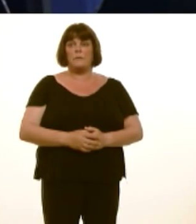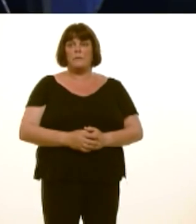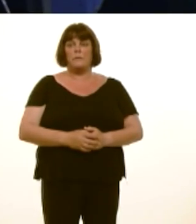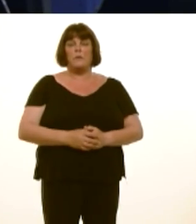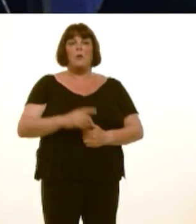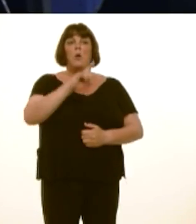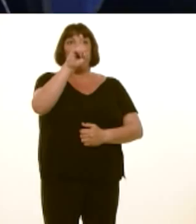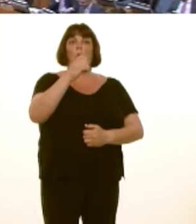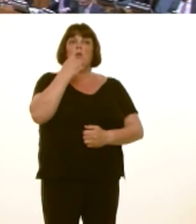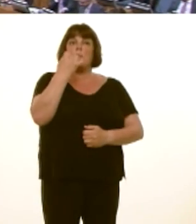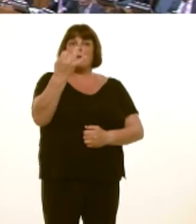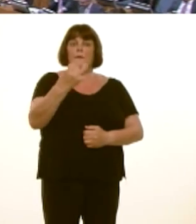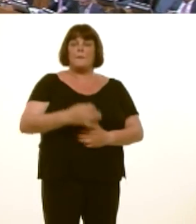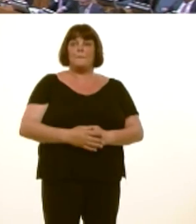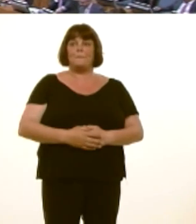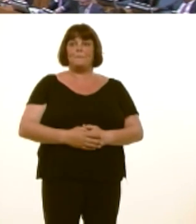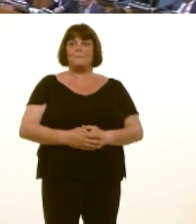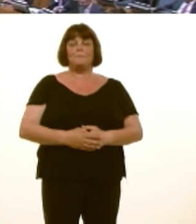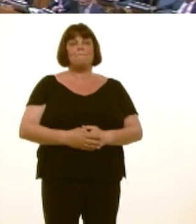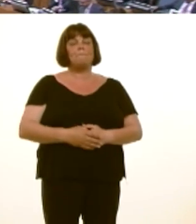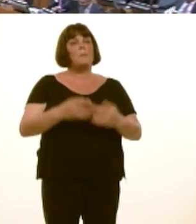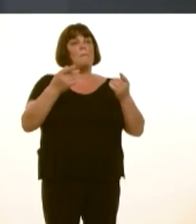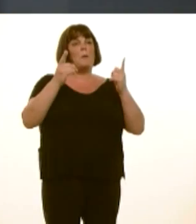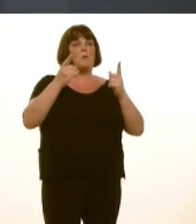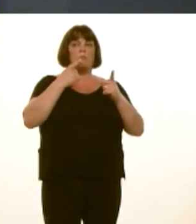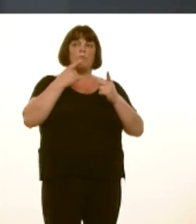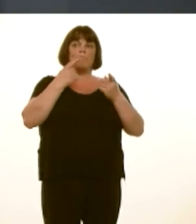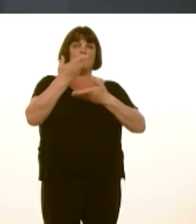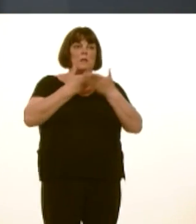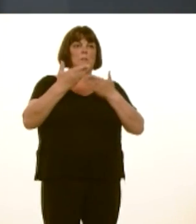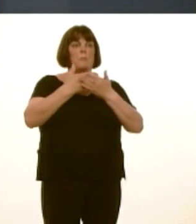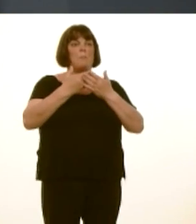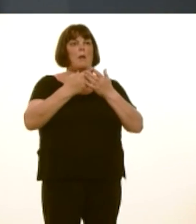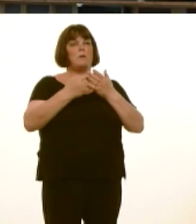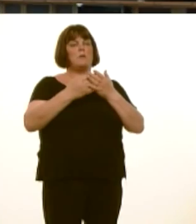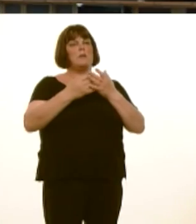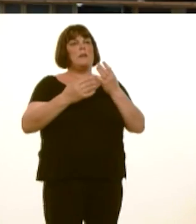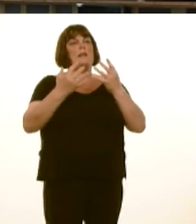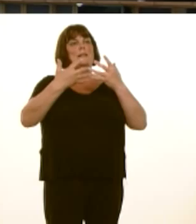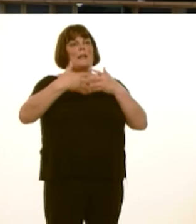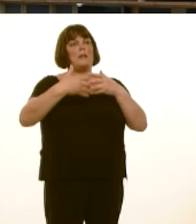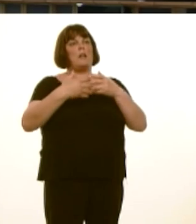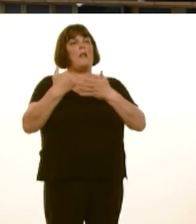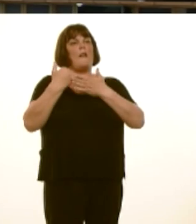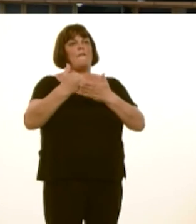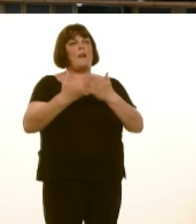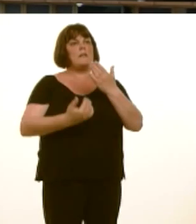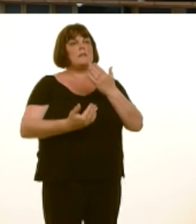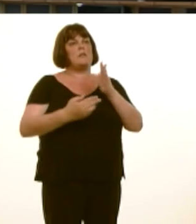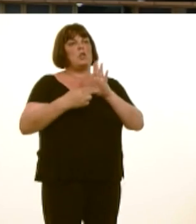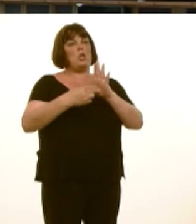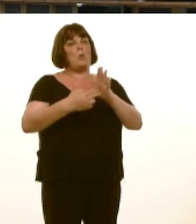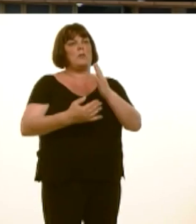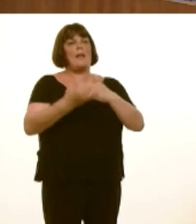Question 7, Russell George. Will the First Minister make a statement on the future of Technical Advice Note 8? TANAID provides a robust framework for the planning